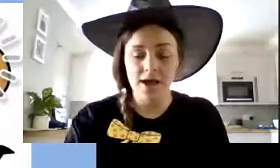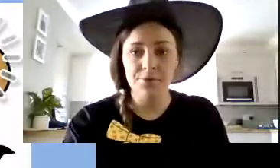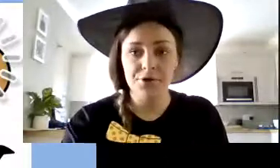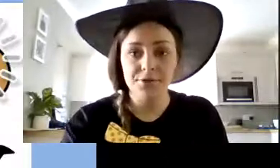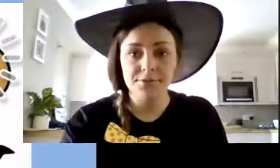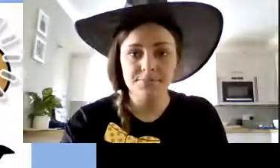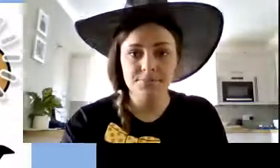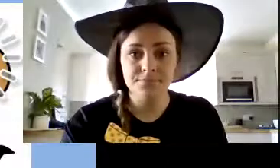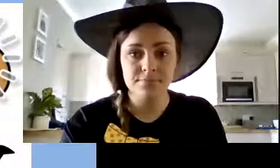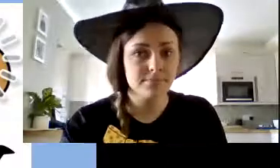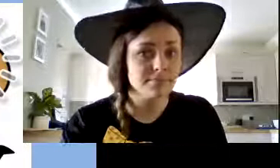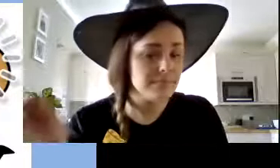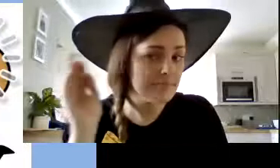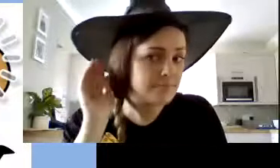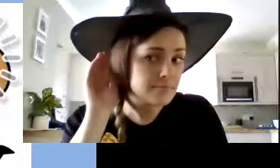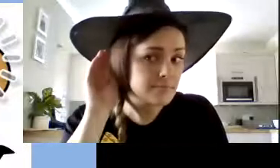How the cat purred.